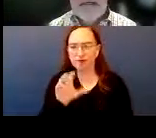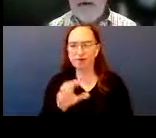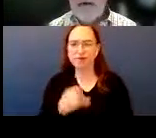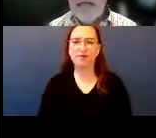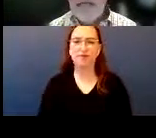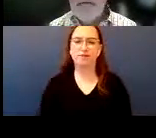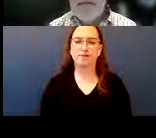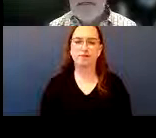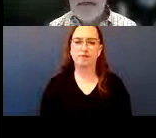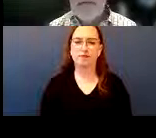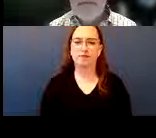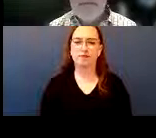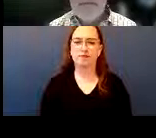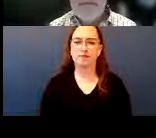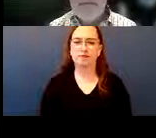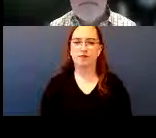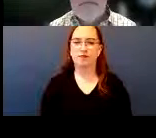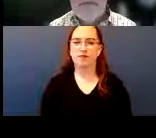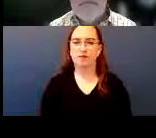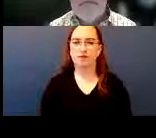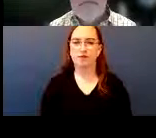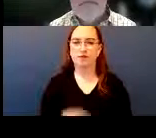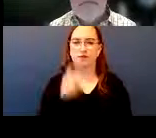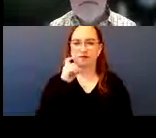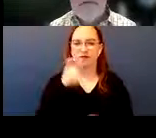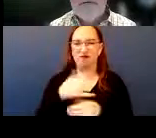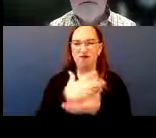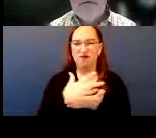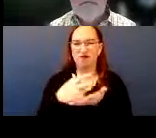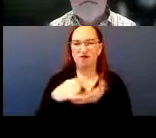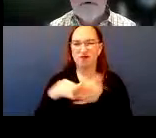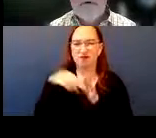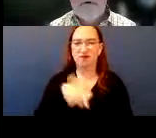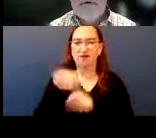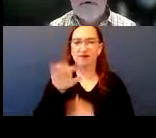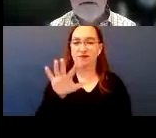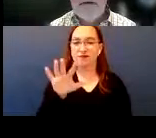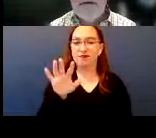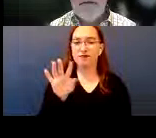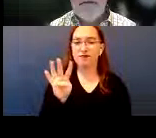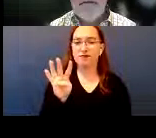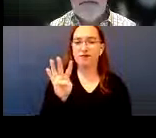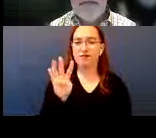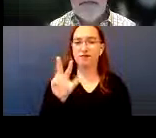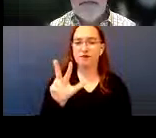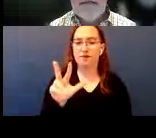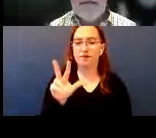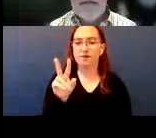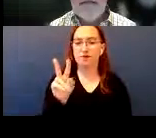And then we'll count this one down as well. 5, 4,